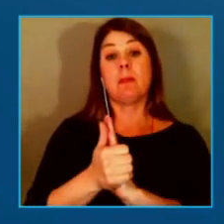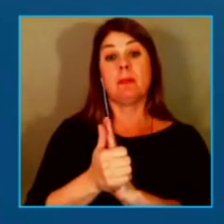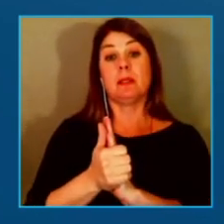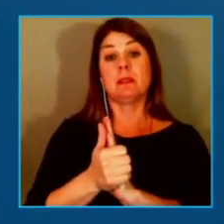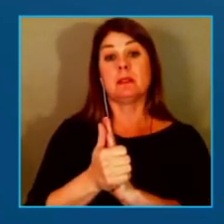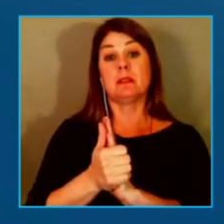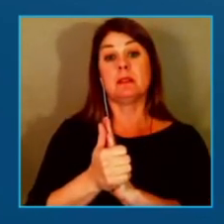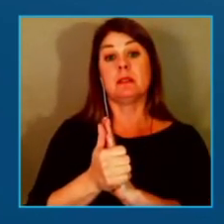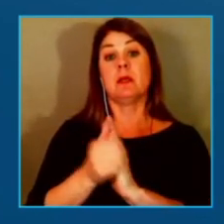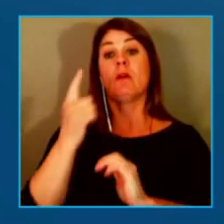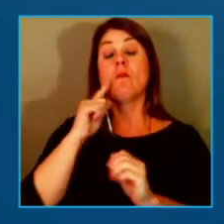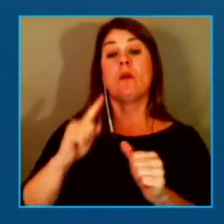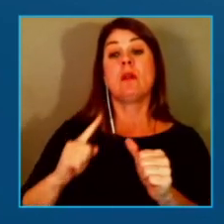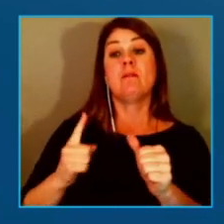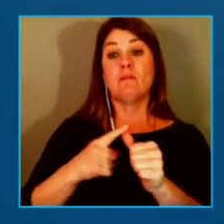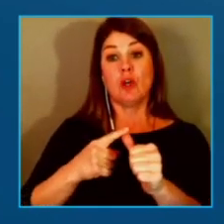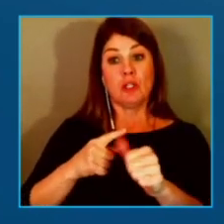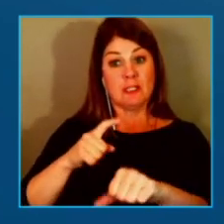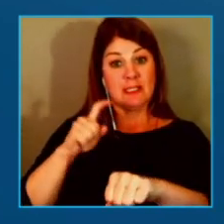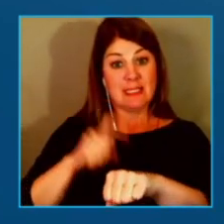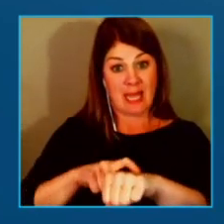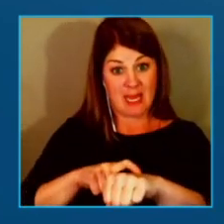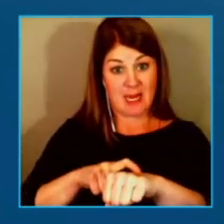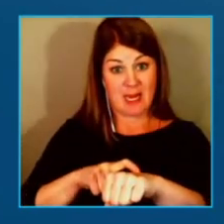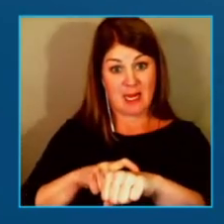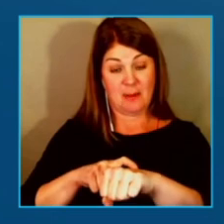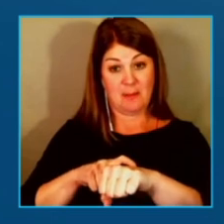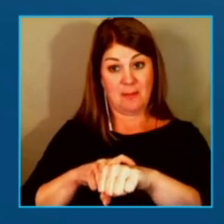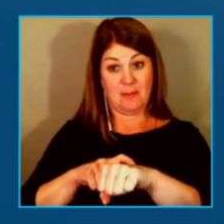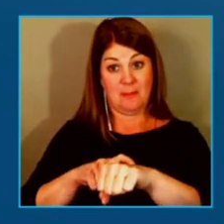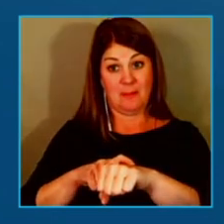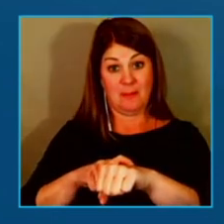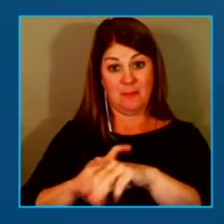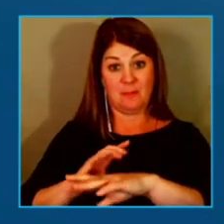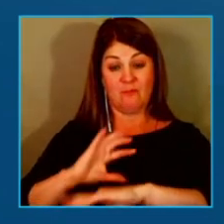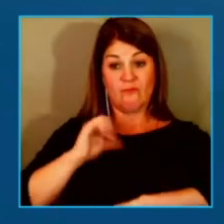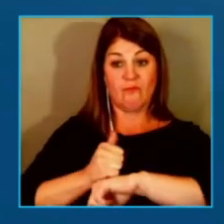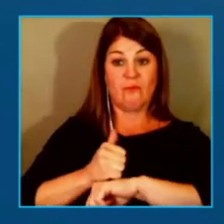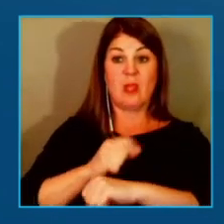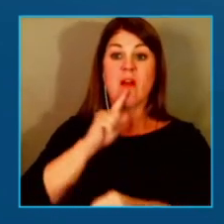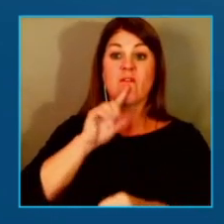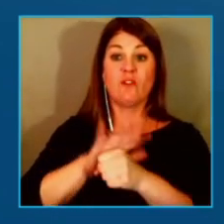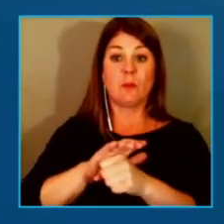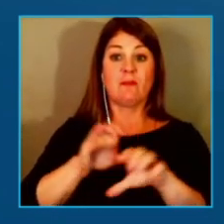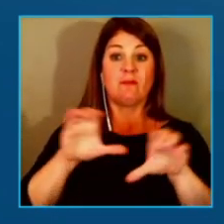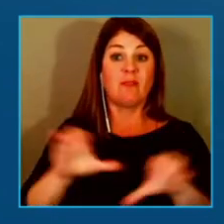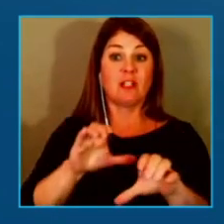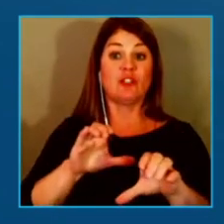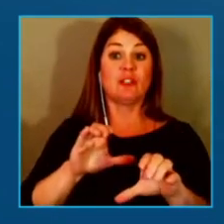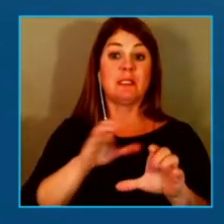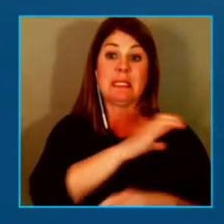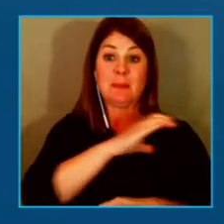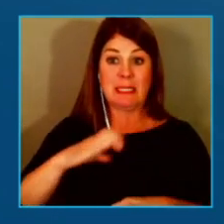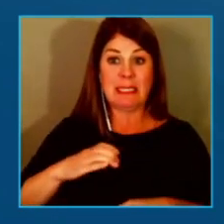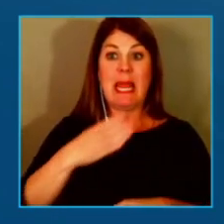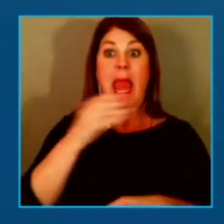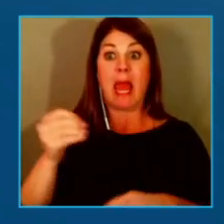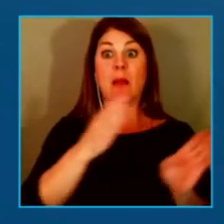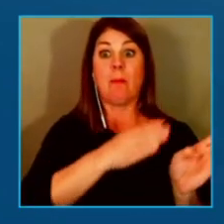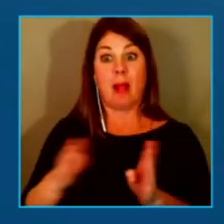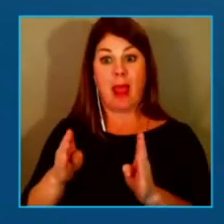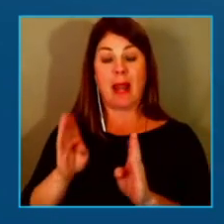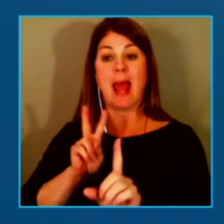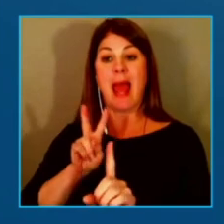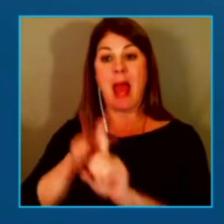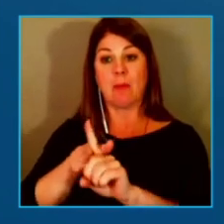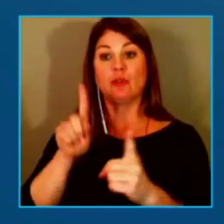for the first time, establish an affirmative action committee, an affirmative action plan applicable to the